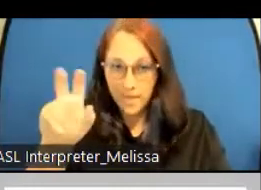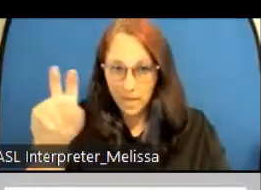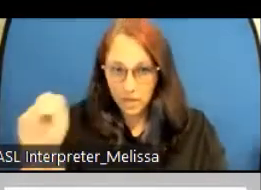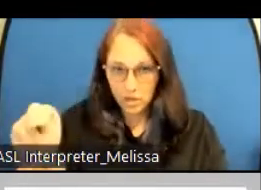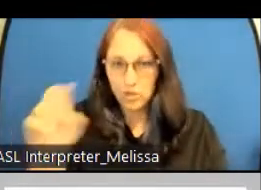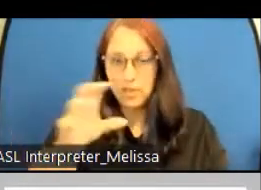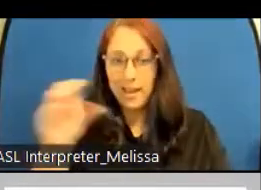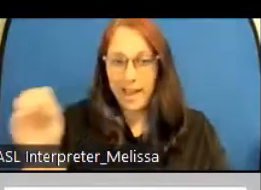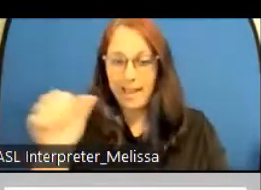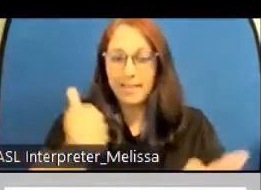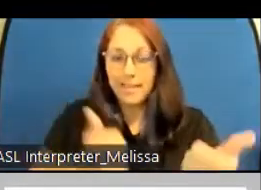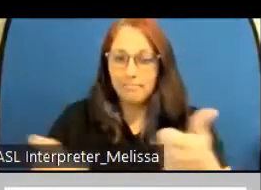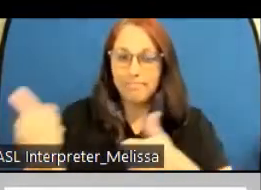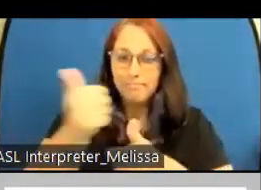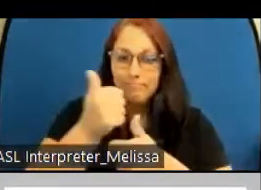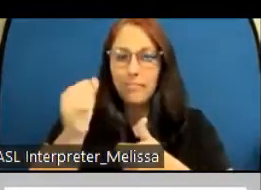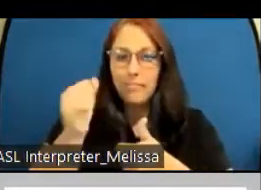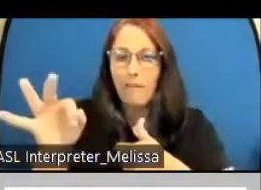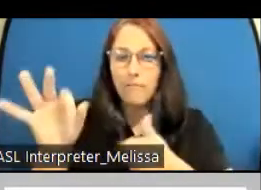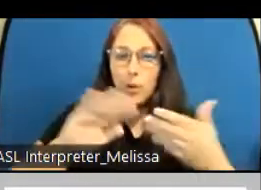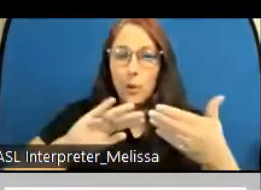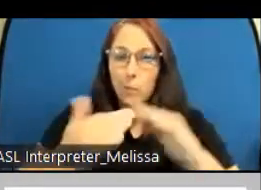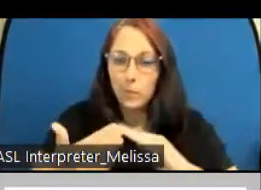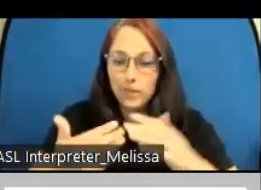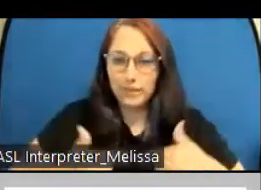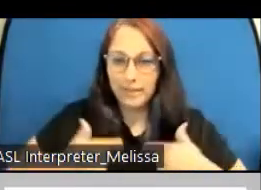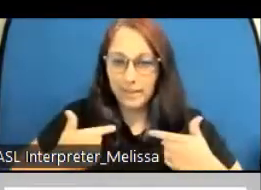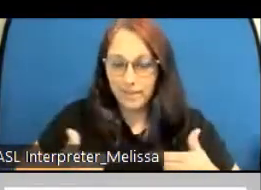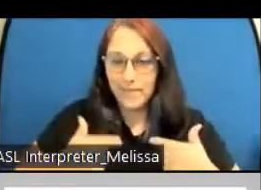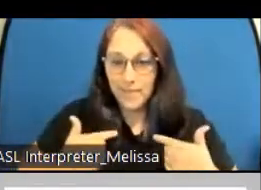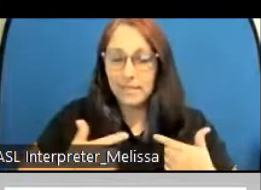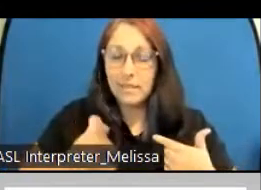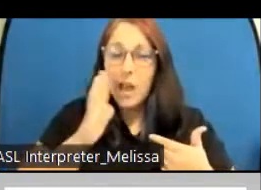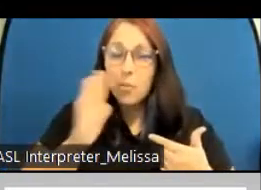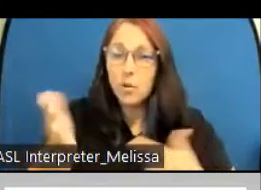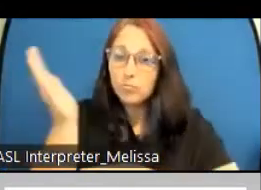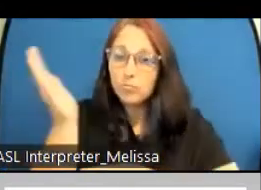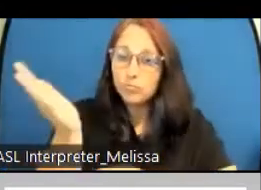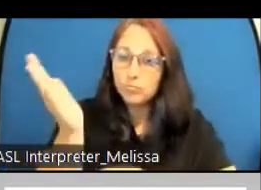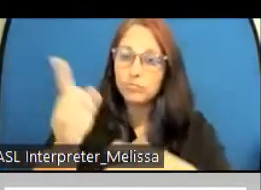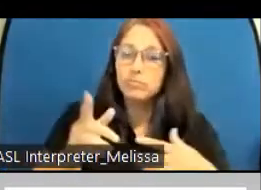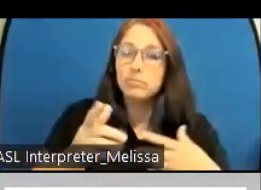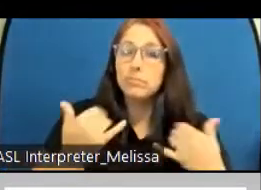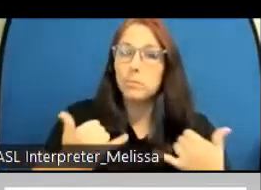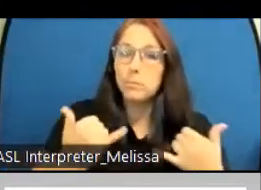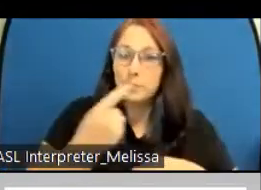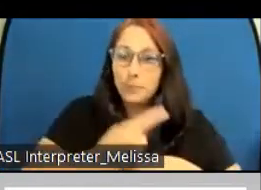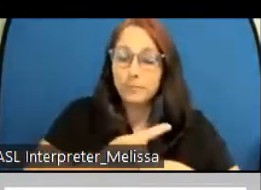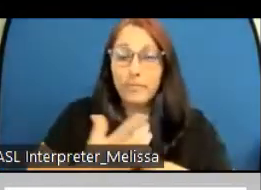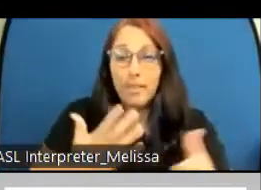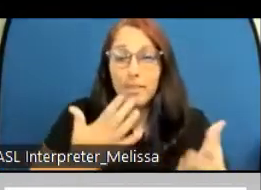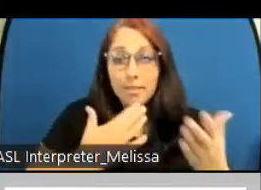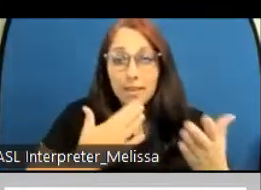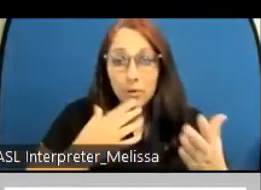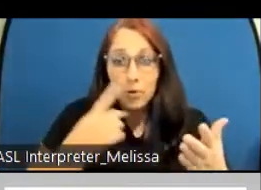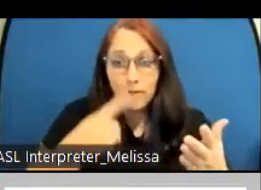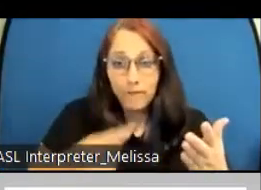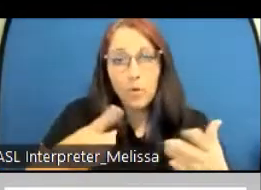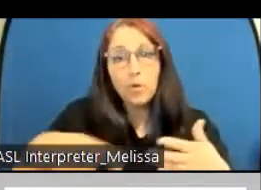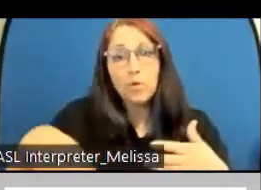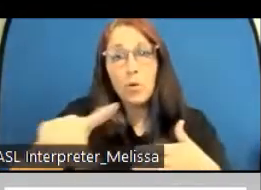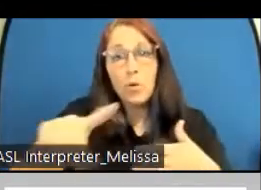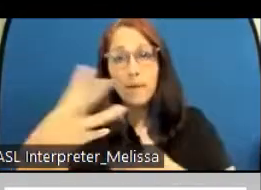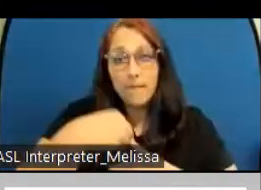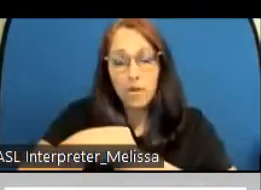webinar. It's a privilege to have so many of you here with us. Your active involvement in this webinar is essential for us to